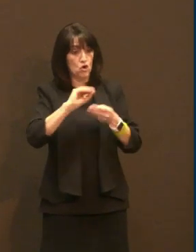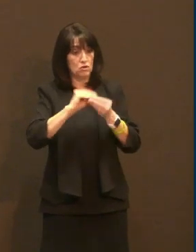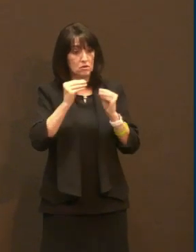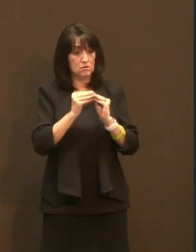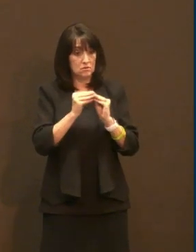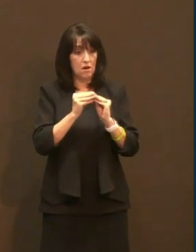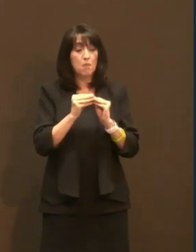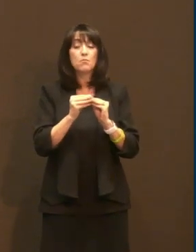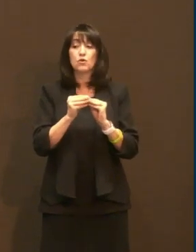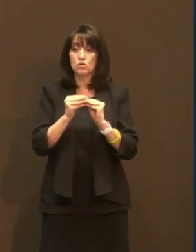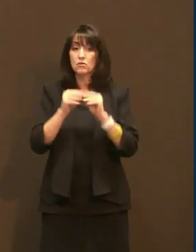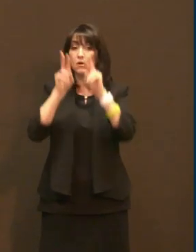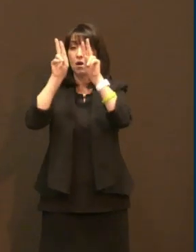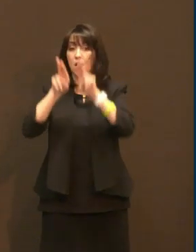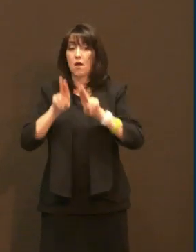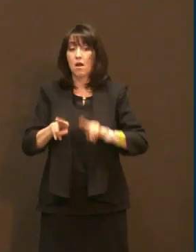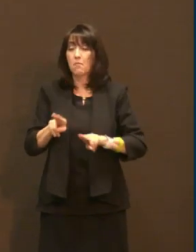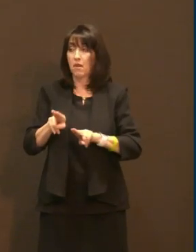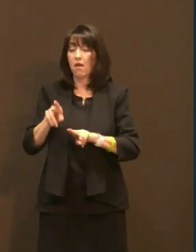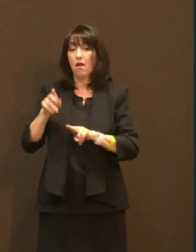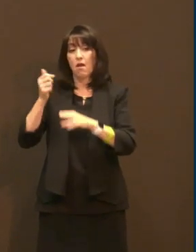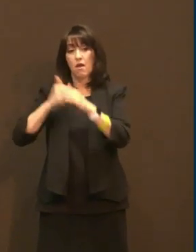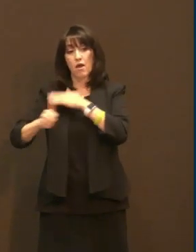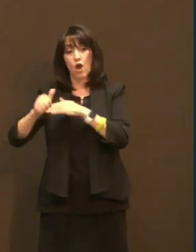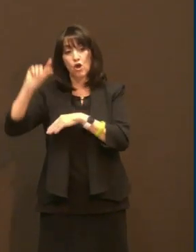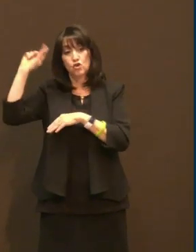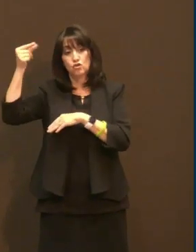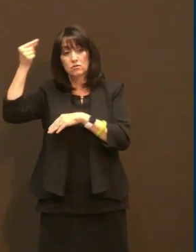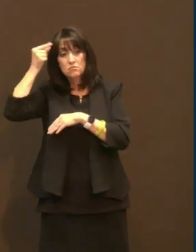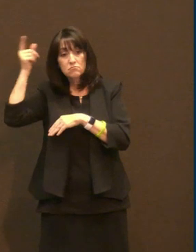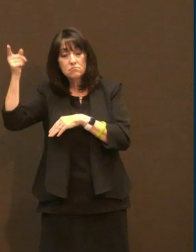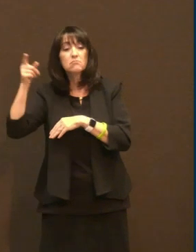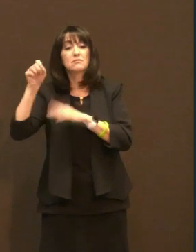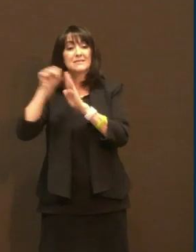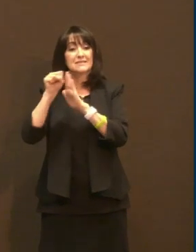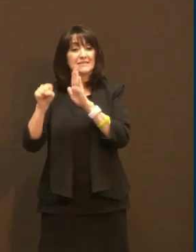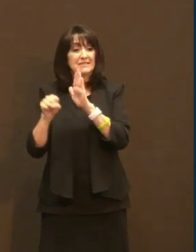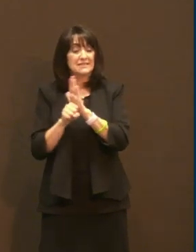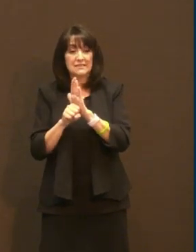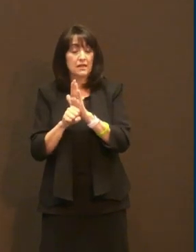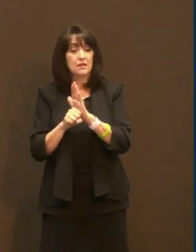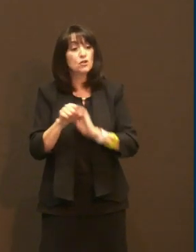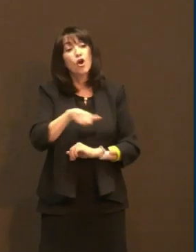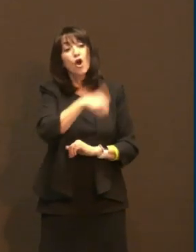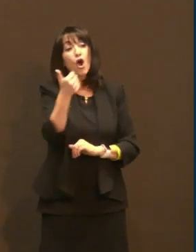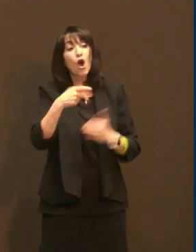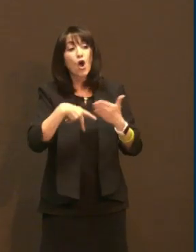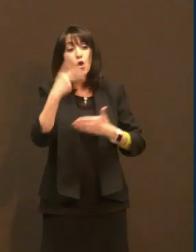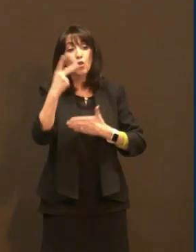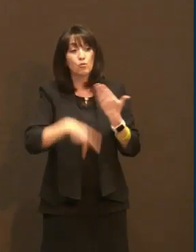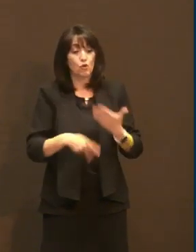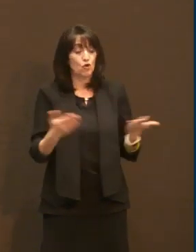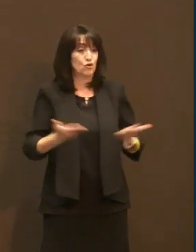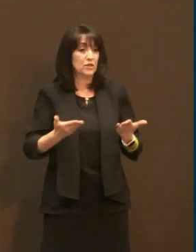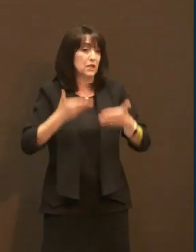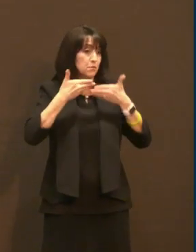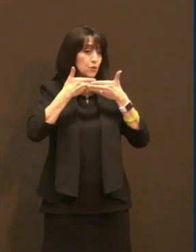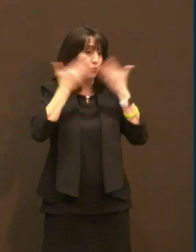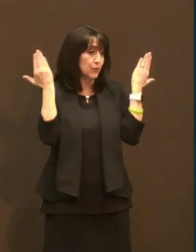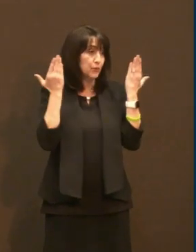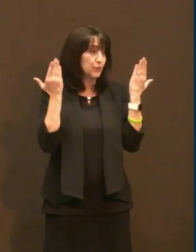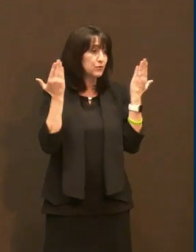to qualify for both federal and state unemployment. So we don't have a direct public